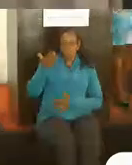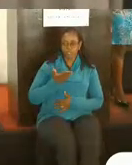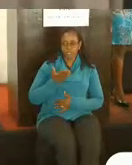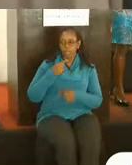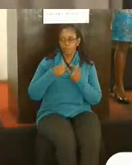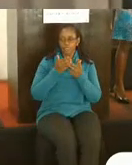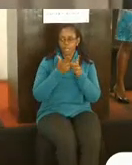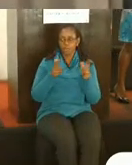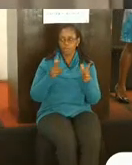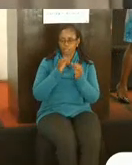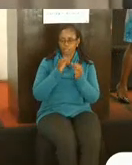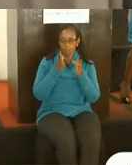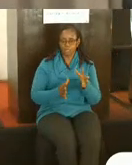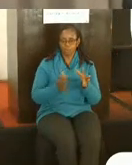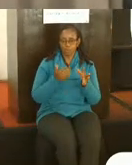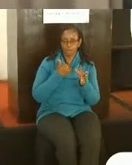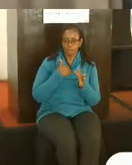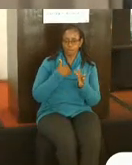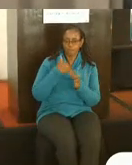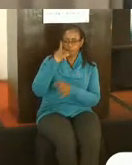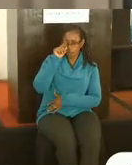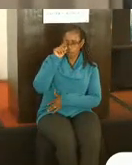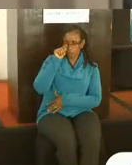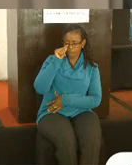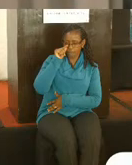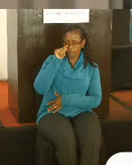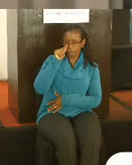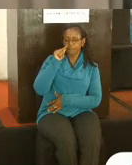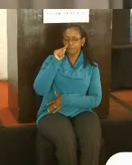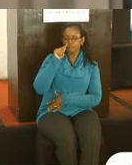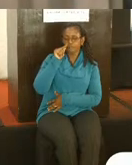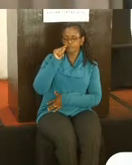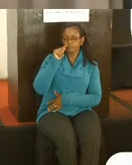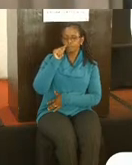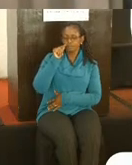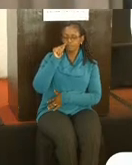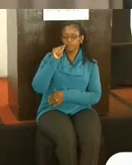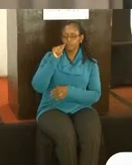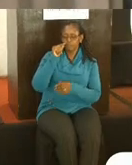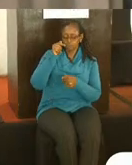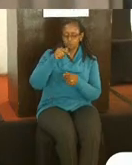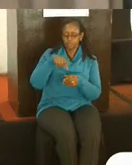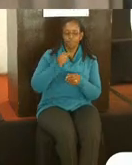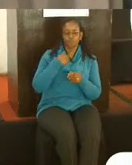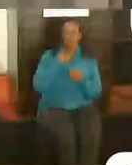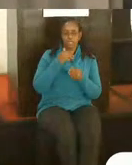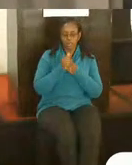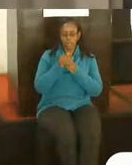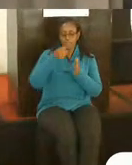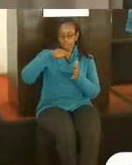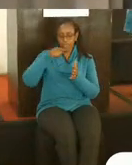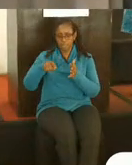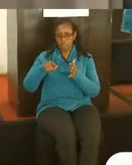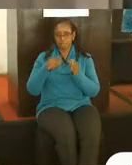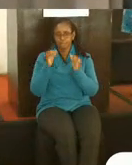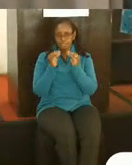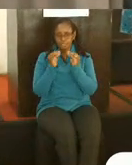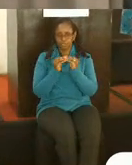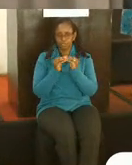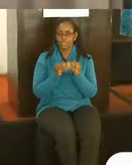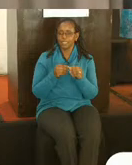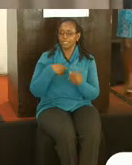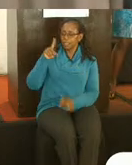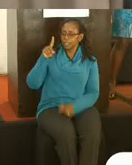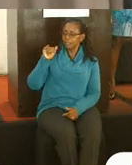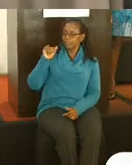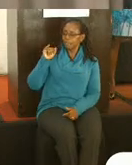we have Miss leonida kaula right here she is going to lead us through this session and David if